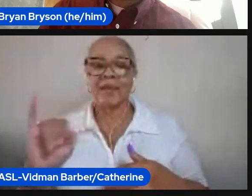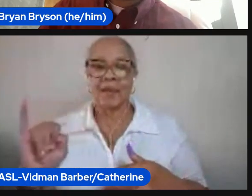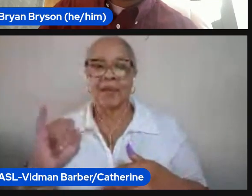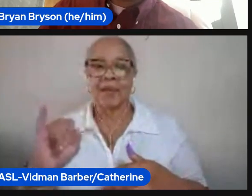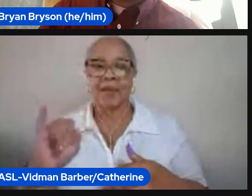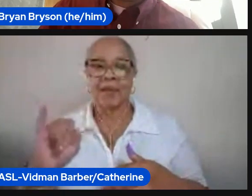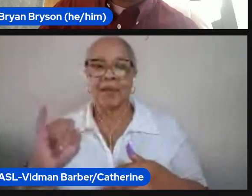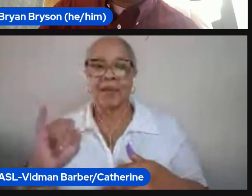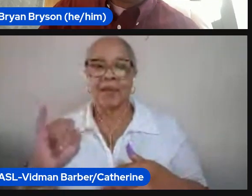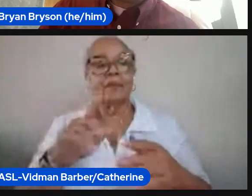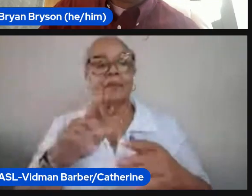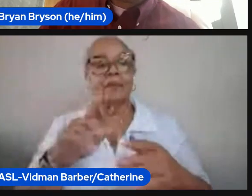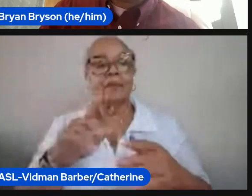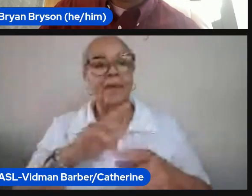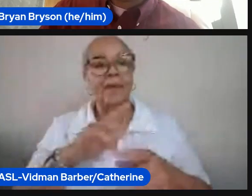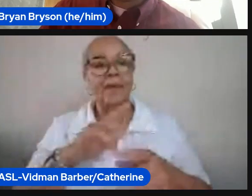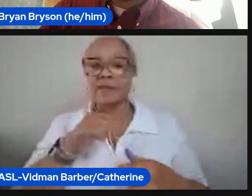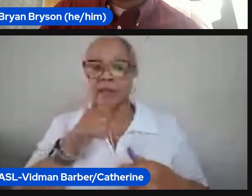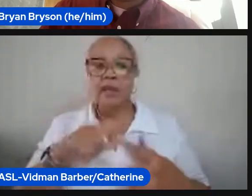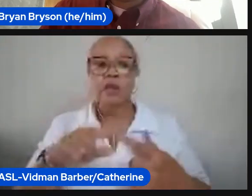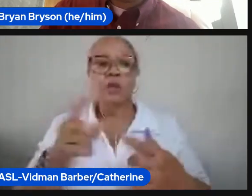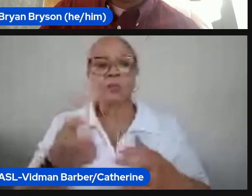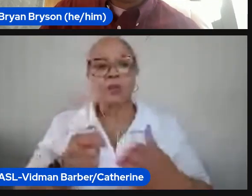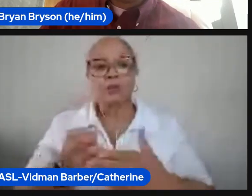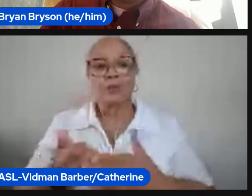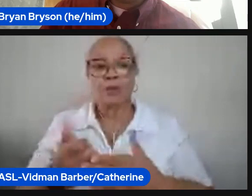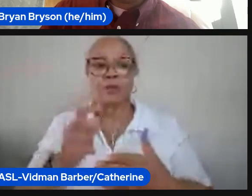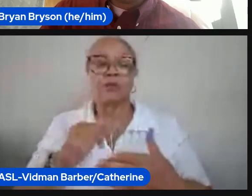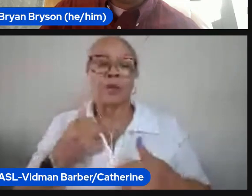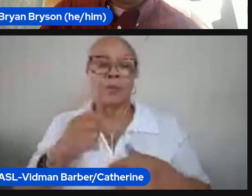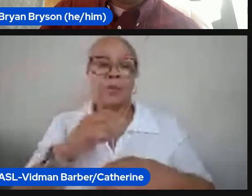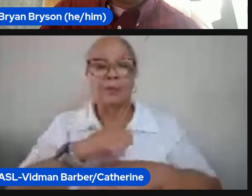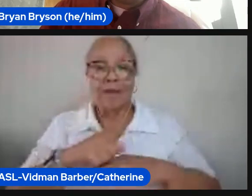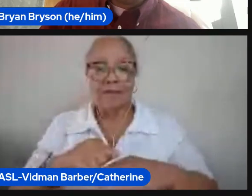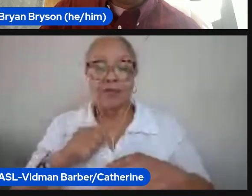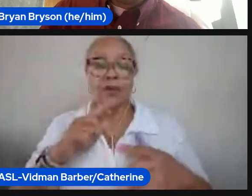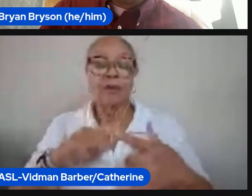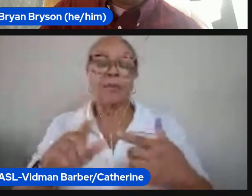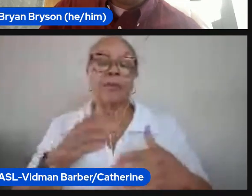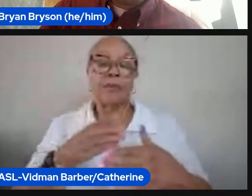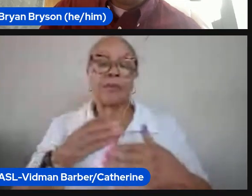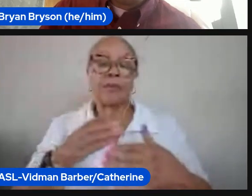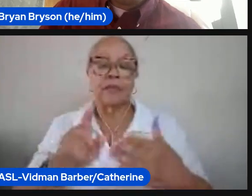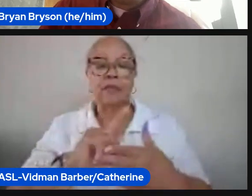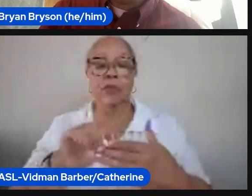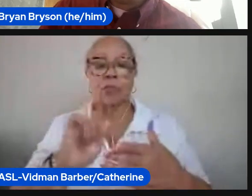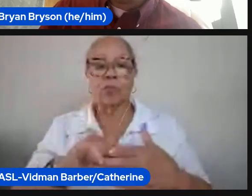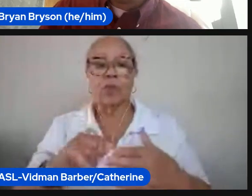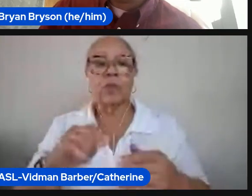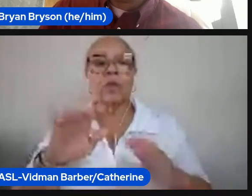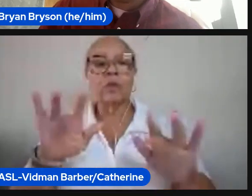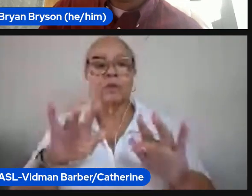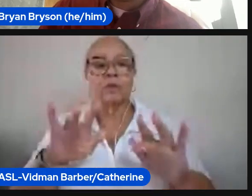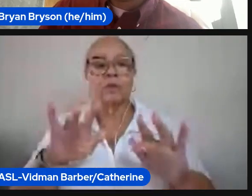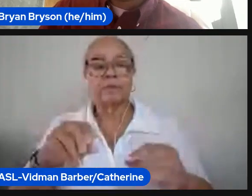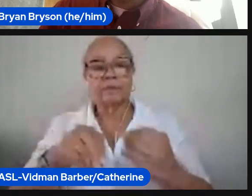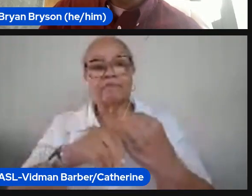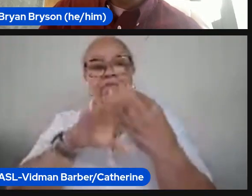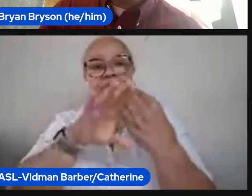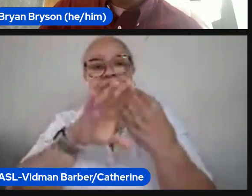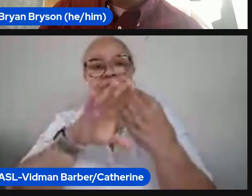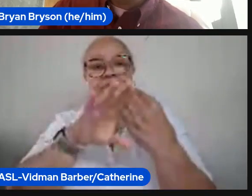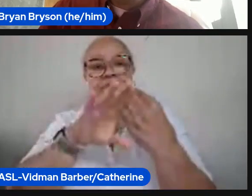immediately you'll be removed from the platform. After the conclusion of the week, recorded videos will be posted on YouTube on